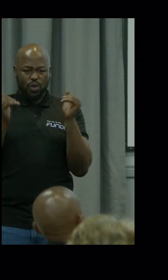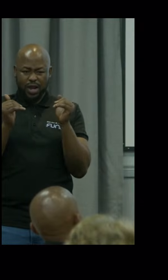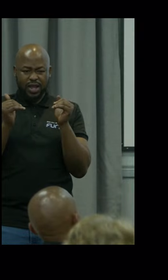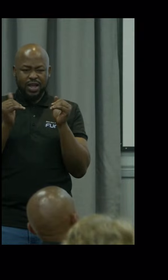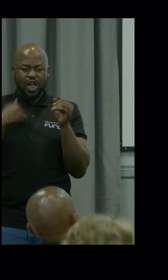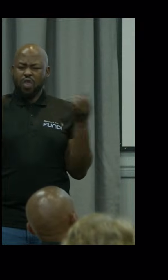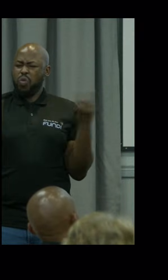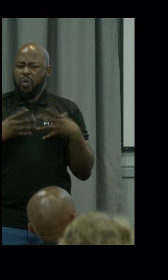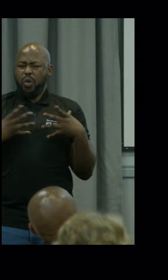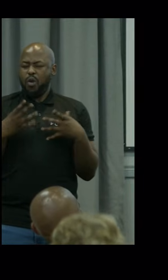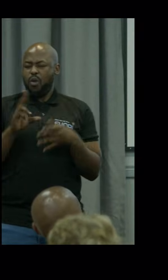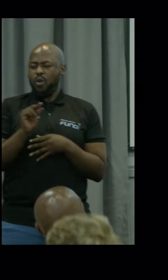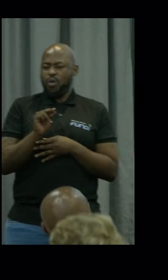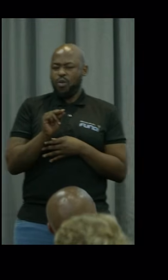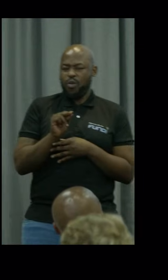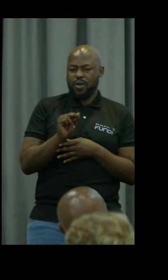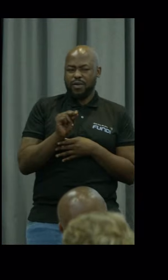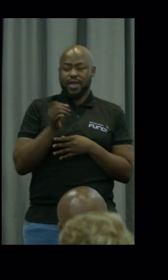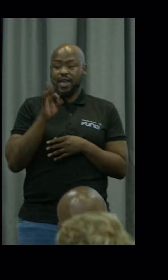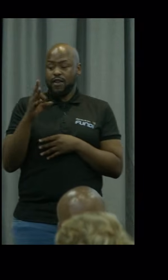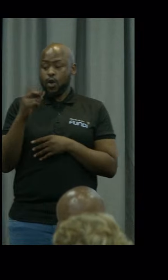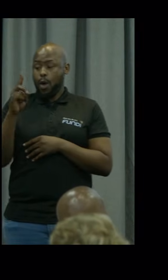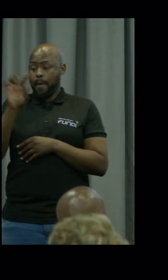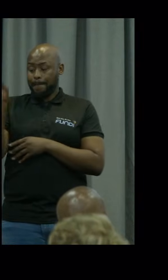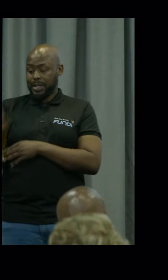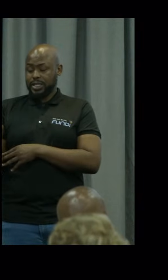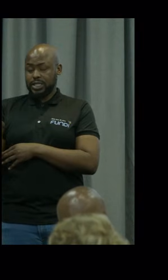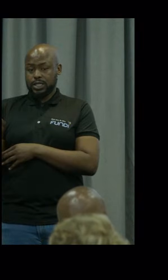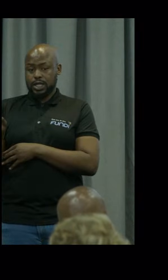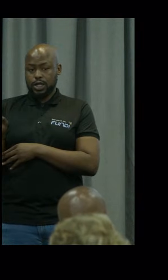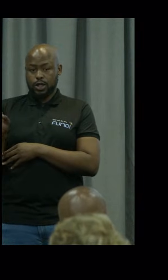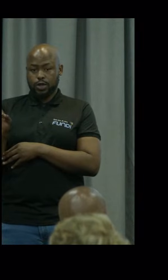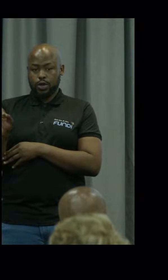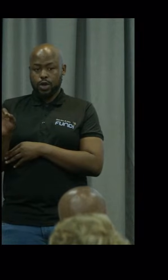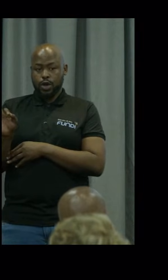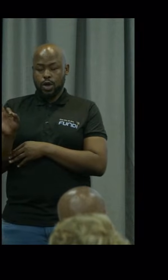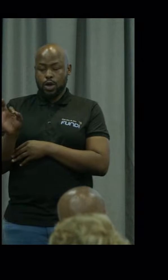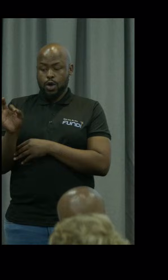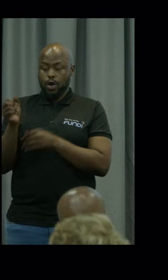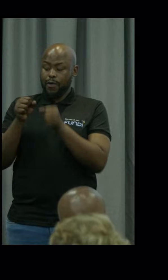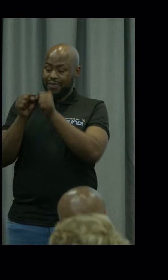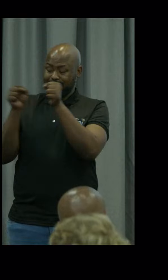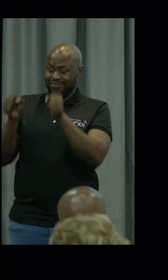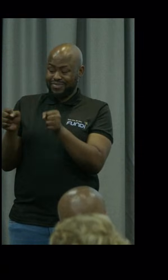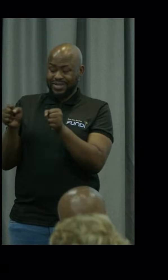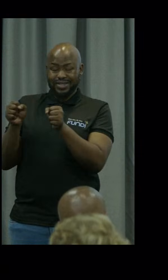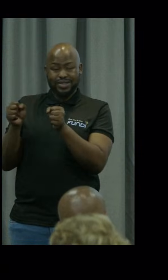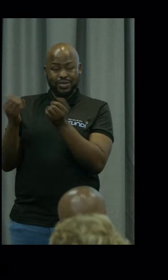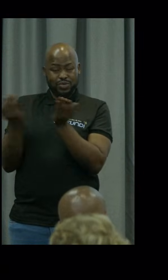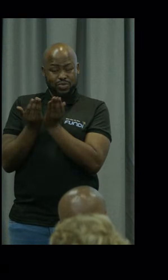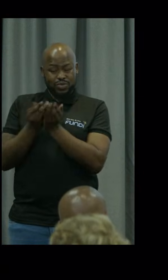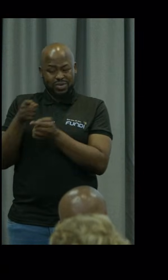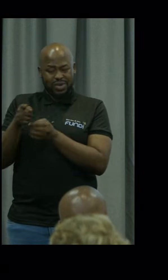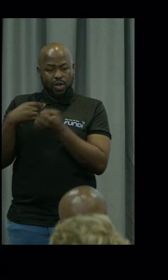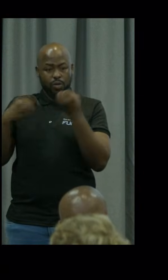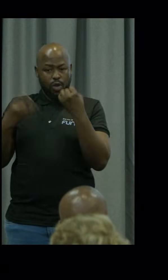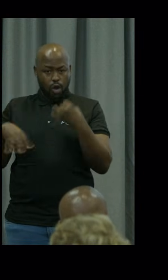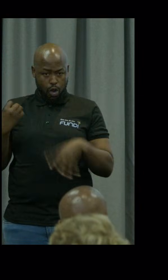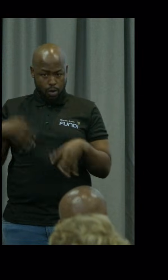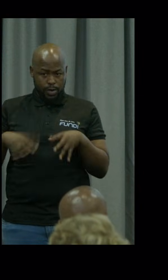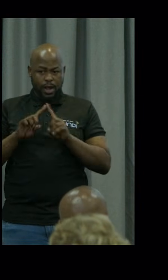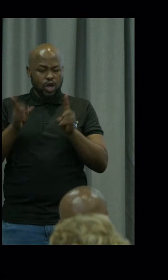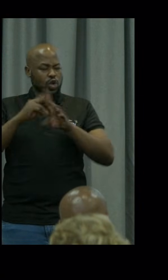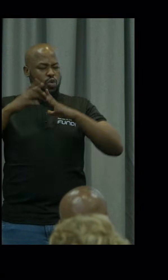shockingly pro-rich. I mean, if only 1% of quintile 5 teachers' posts would be lost, it's not huge